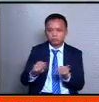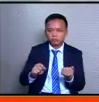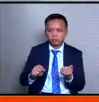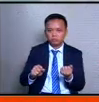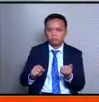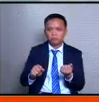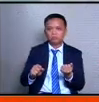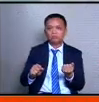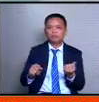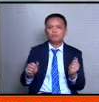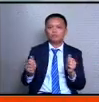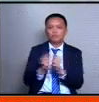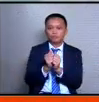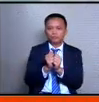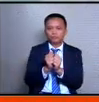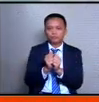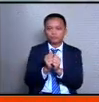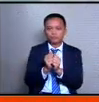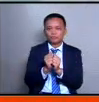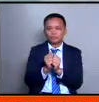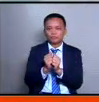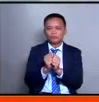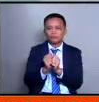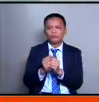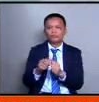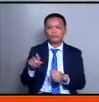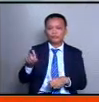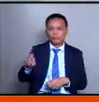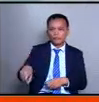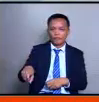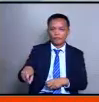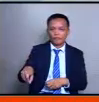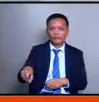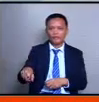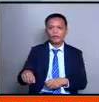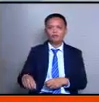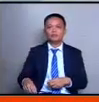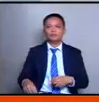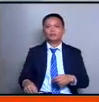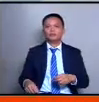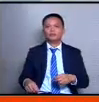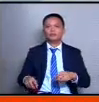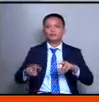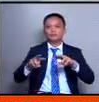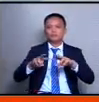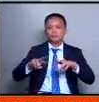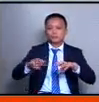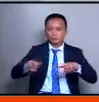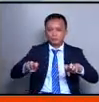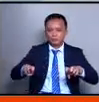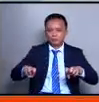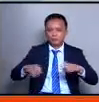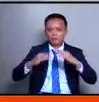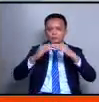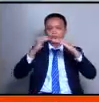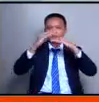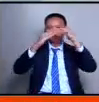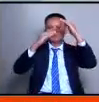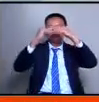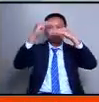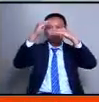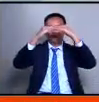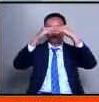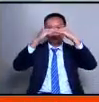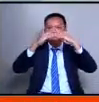including Guadalupe Bridge. Dapat nagre-retrofit na natin, public work. Okay. Sa building, dapat mga building